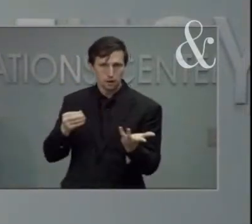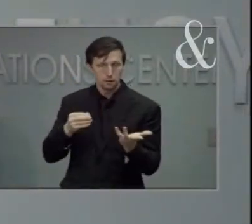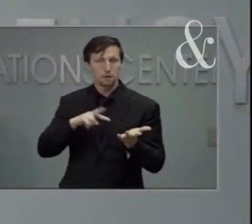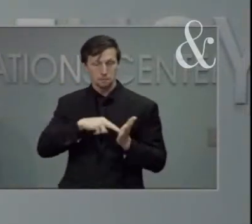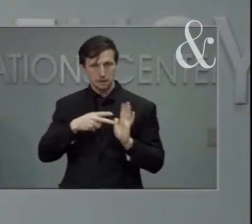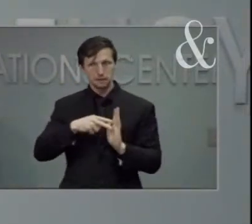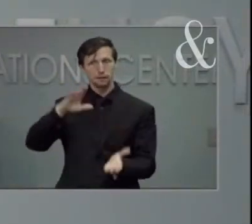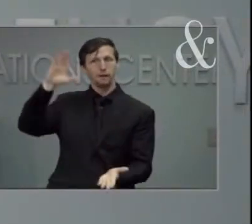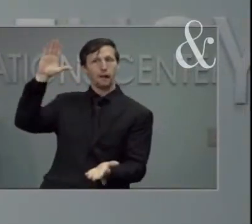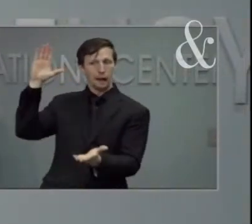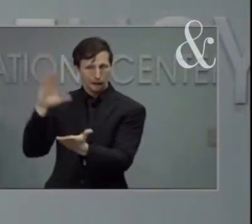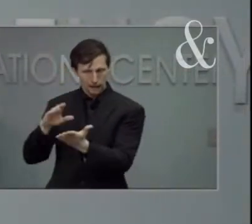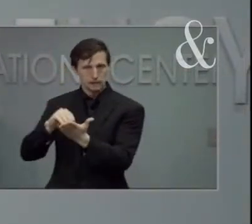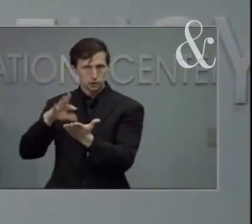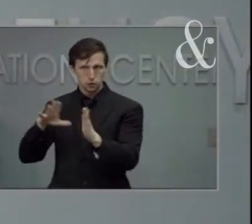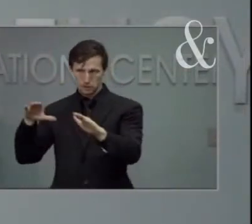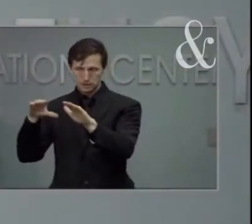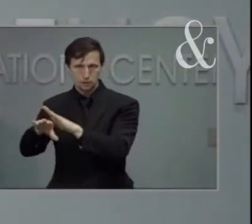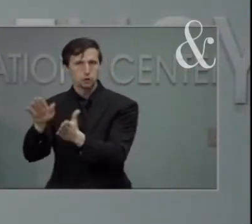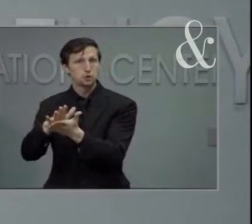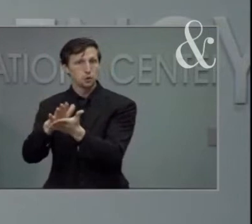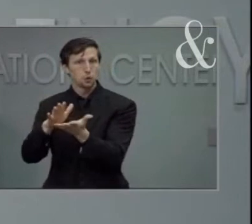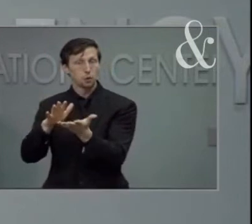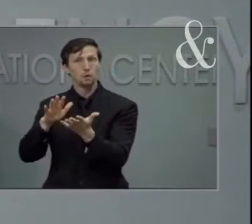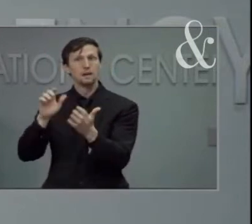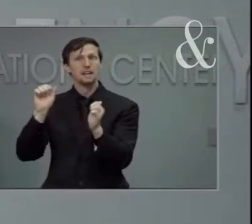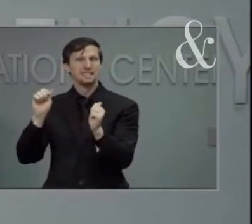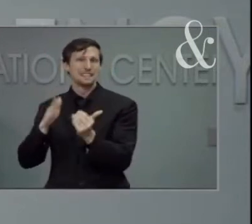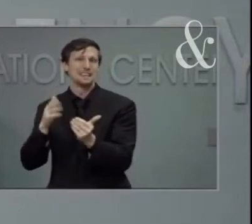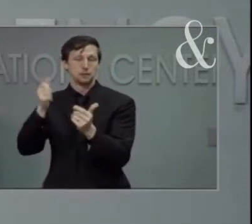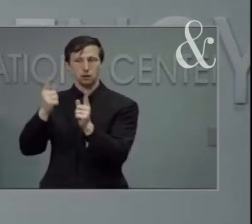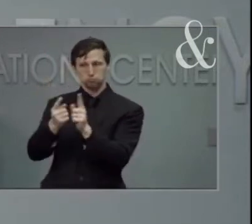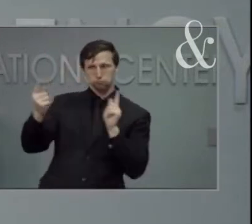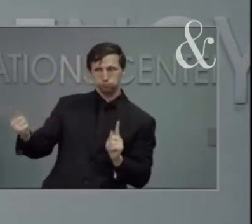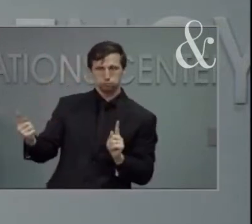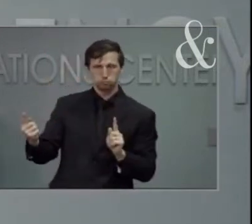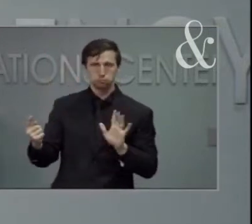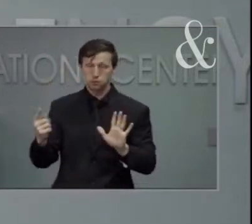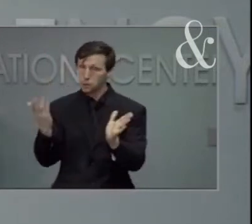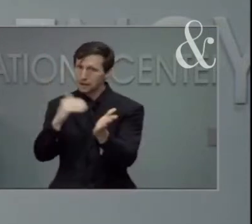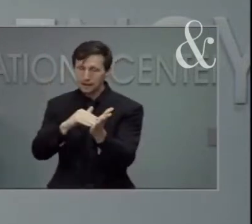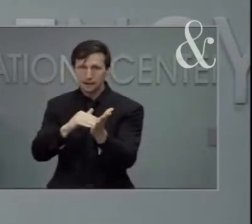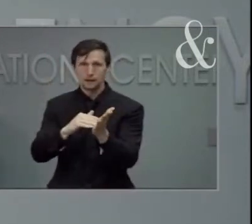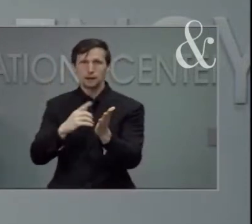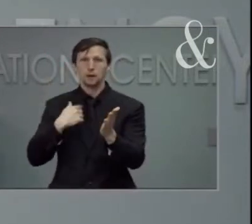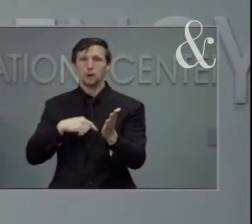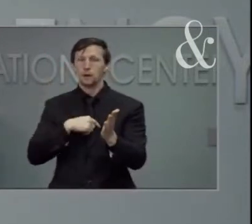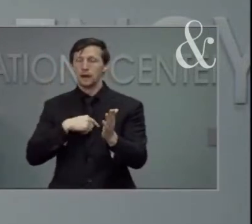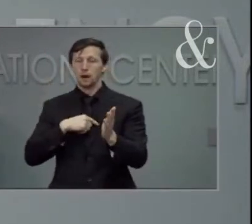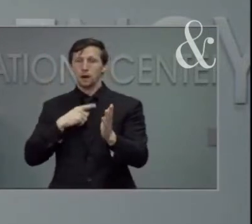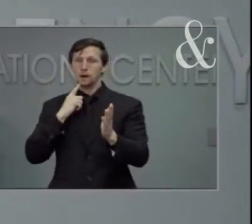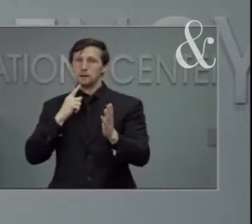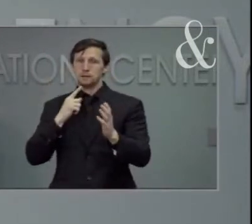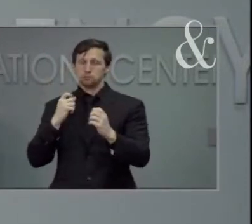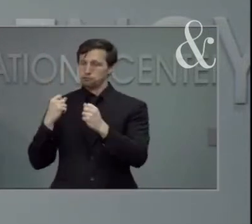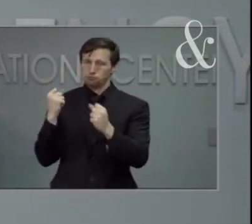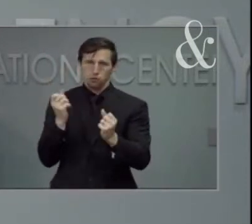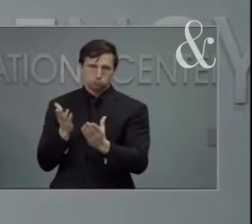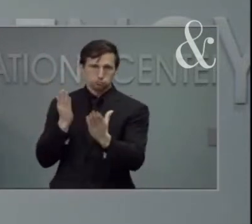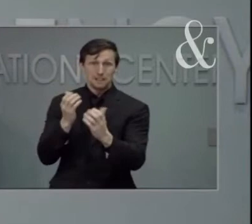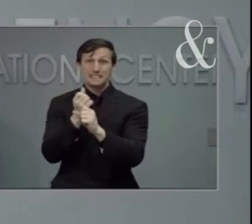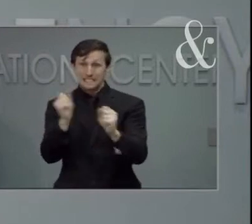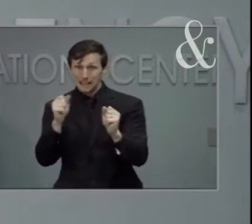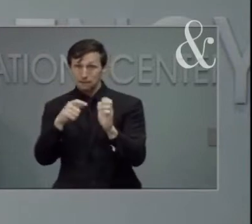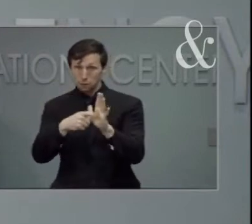in middle and high school as long as you're maintaining that 6 feet of distance. And again, this is why we're just wanting to maximize the safety protocols and get our kids back in the